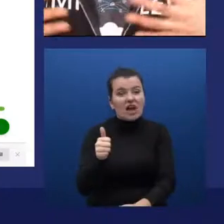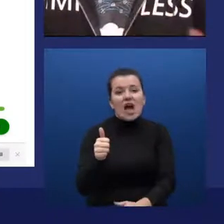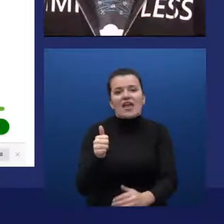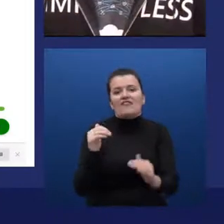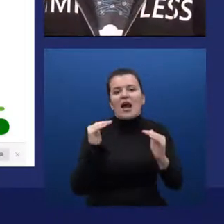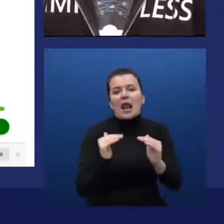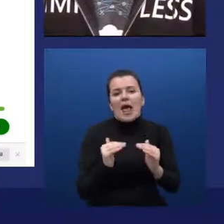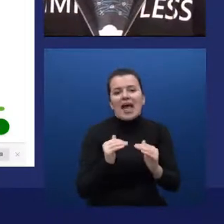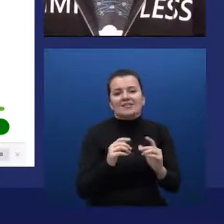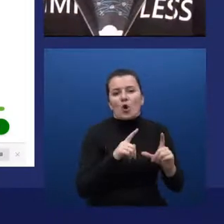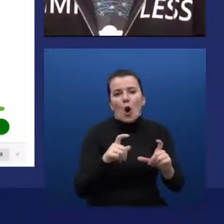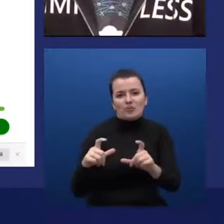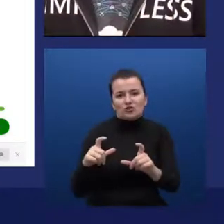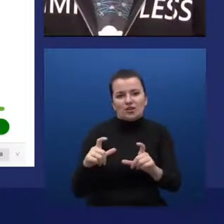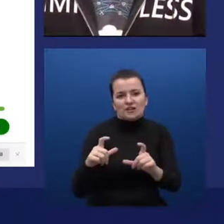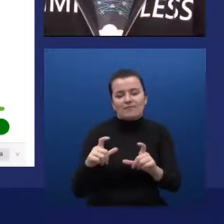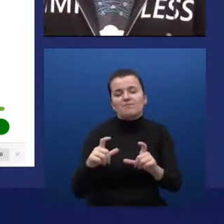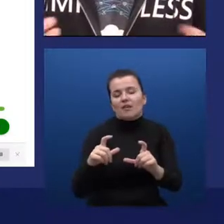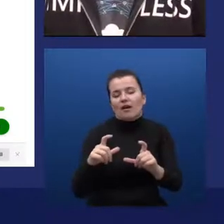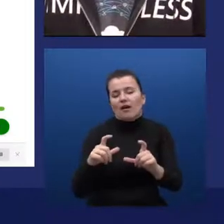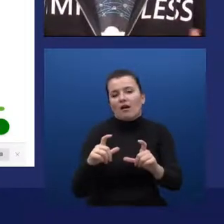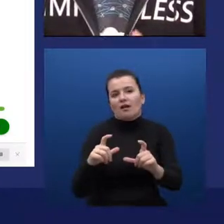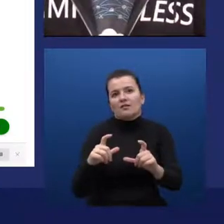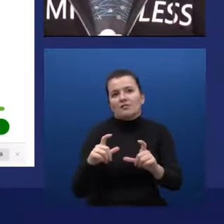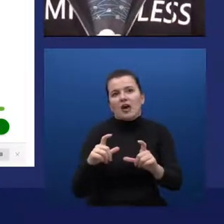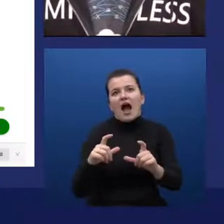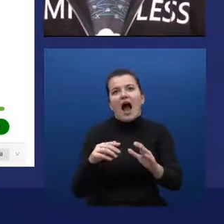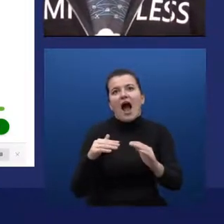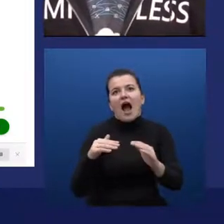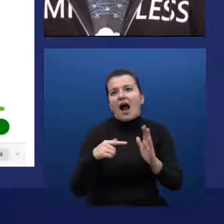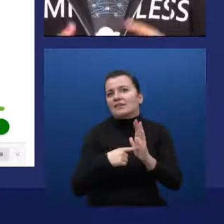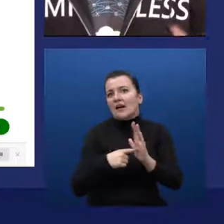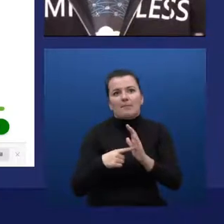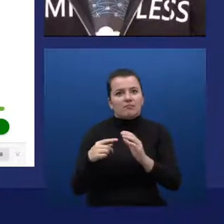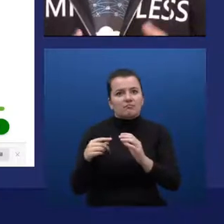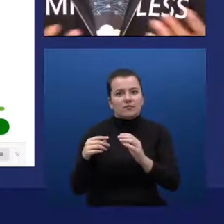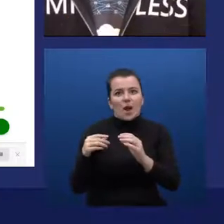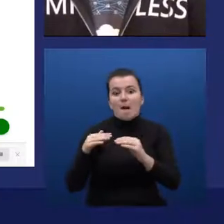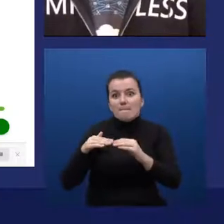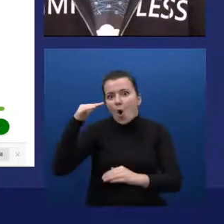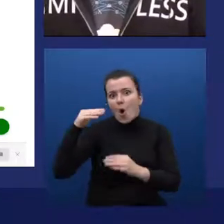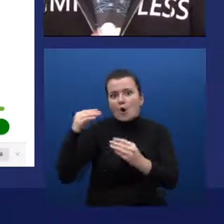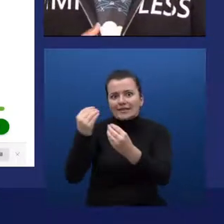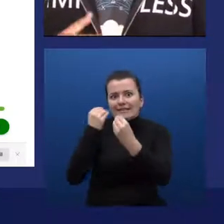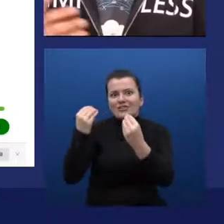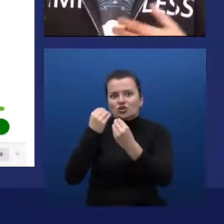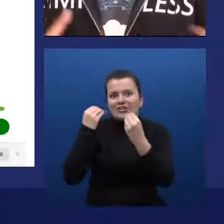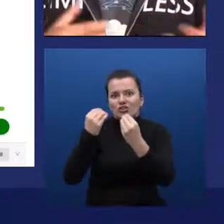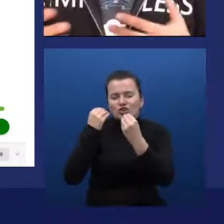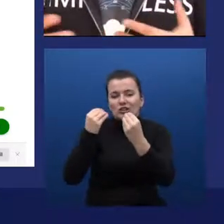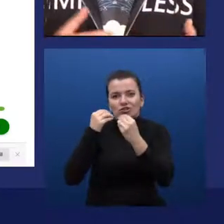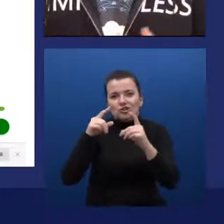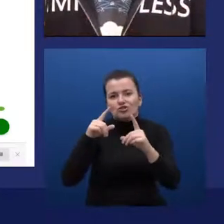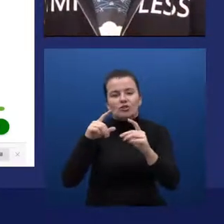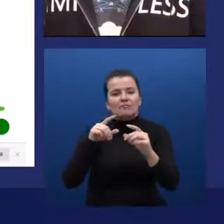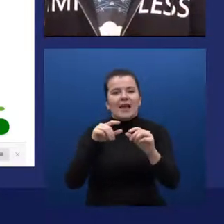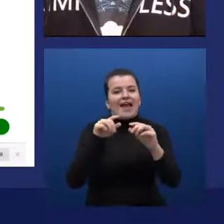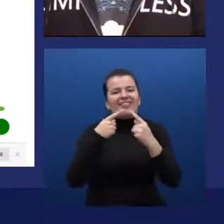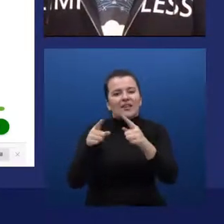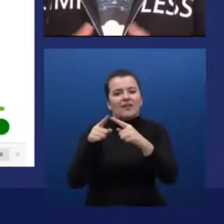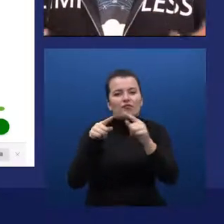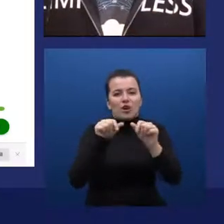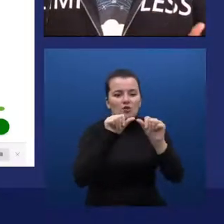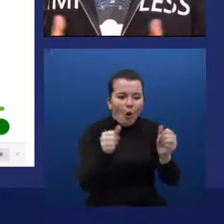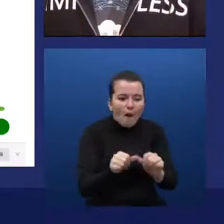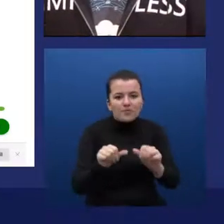have to provide more objects to teach the solution to understand what it's looking at. So you do keep that into